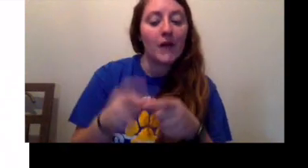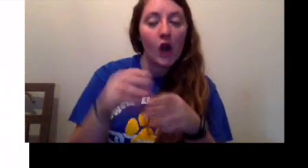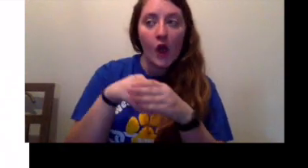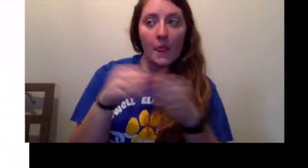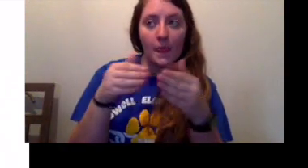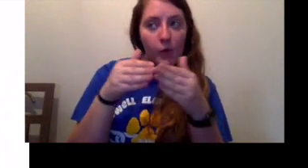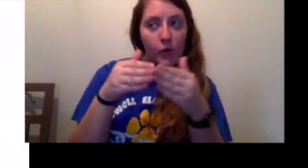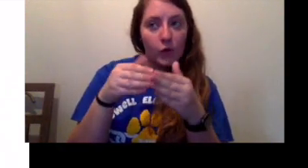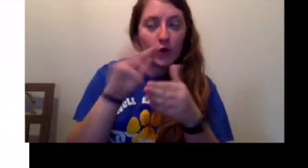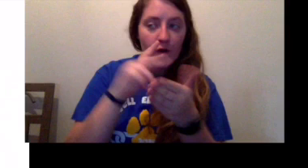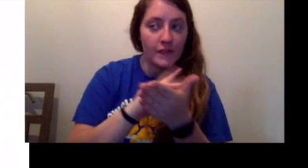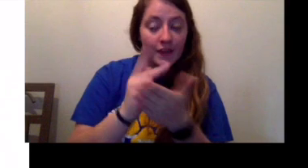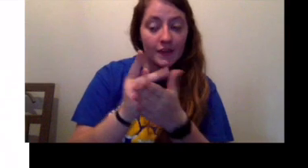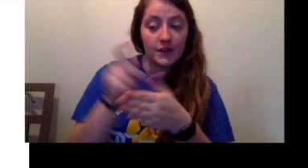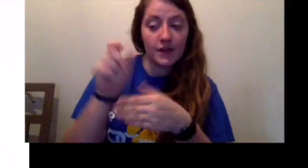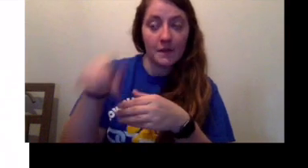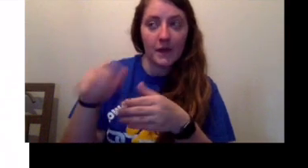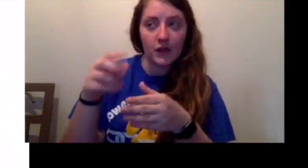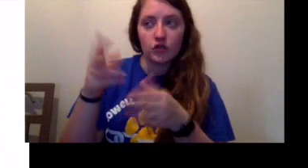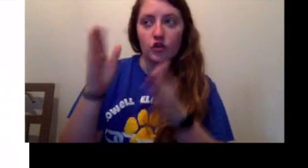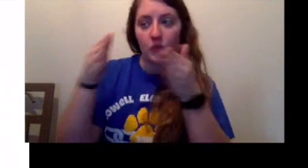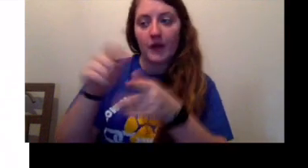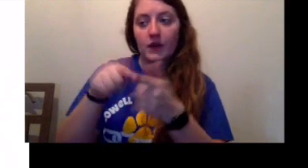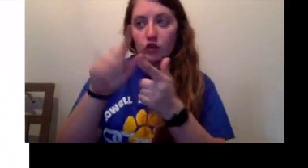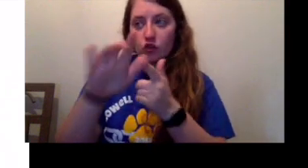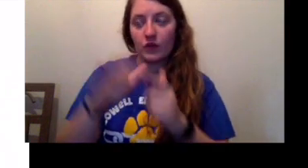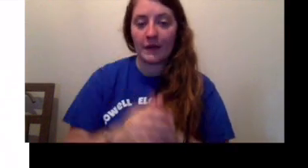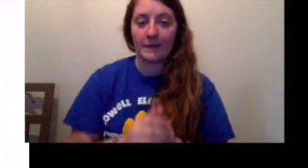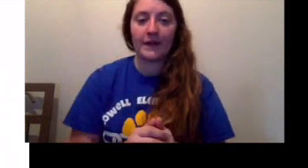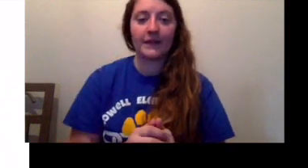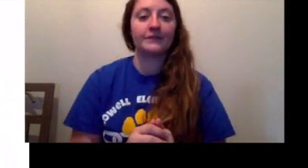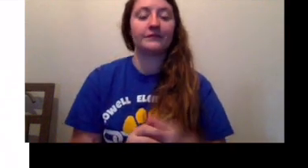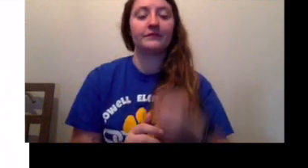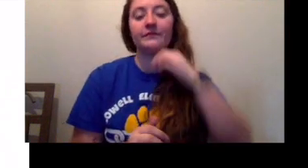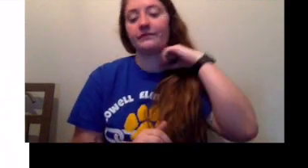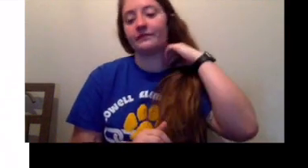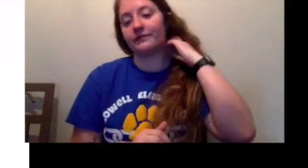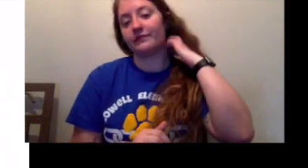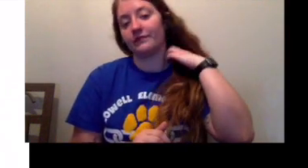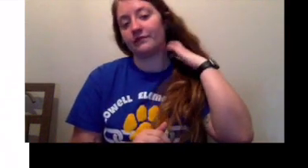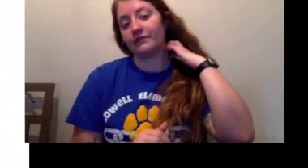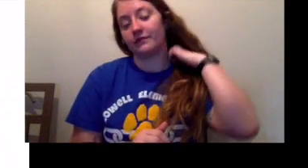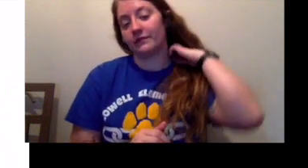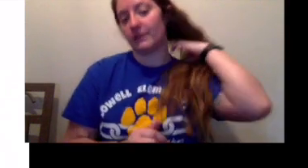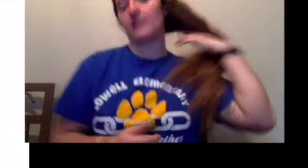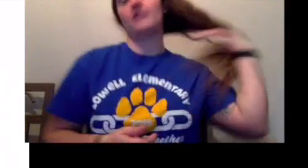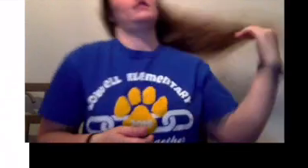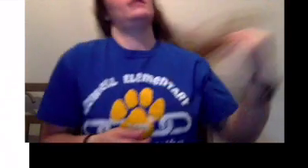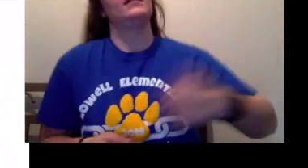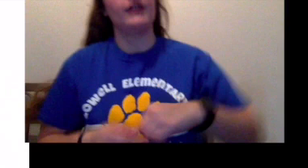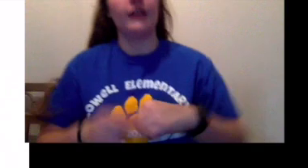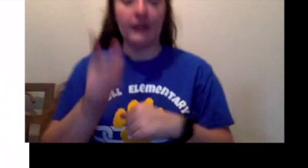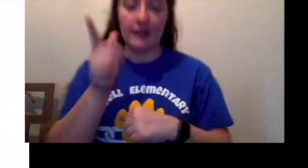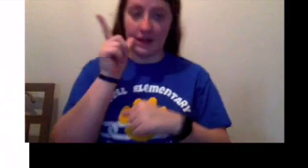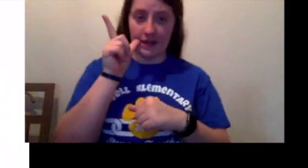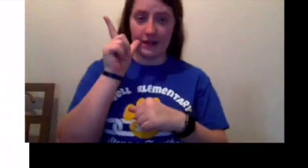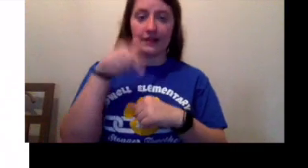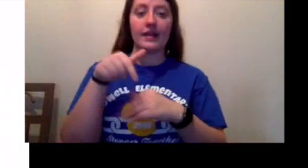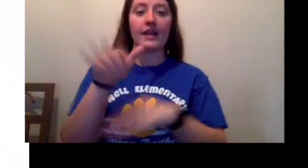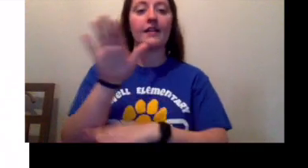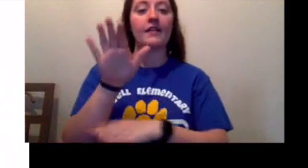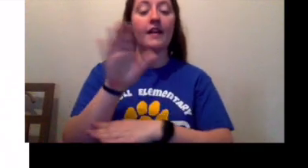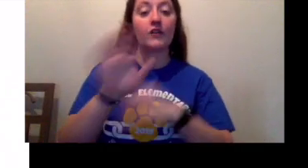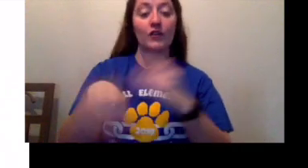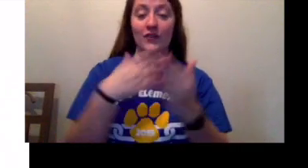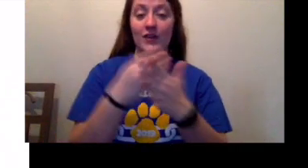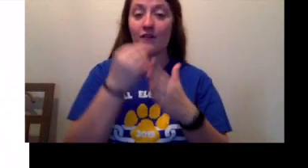kitchen floor. Keep an eye on him. Late in the afternoon, Uncle Henrik came home. He grinned when he saw